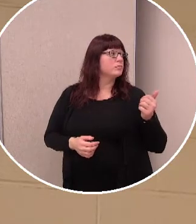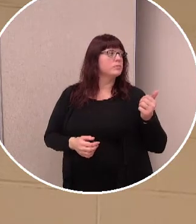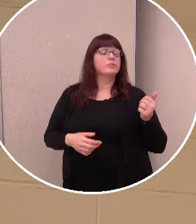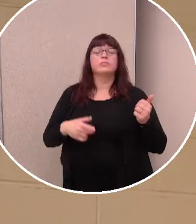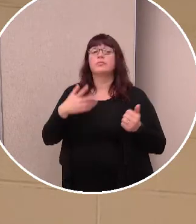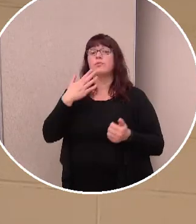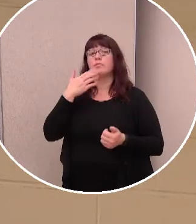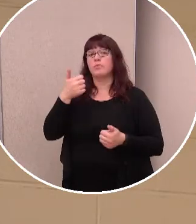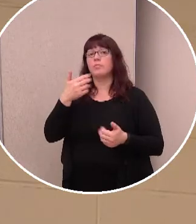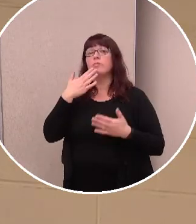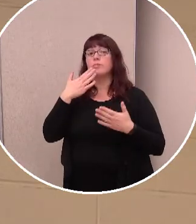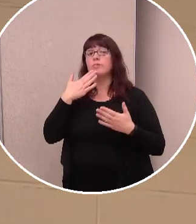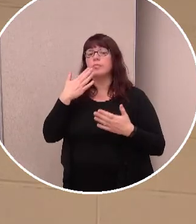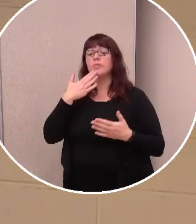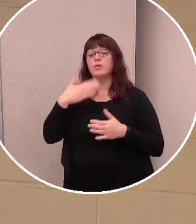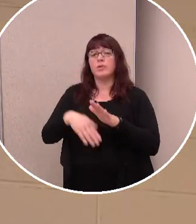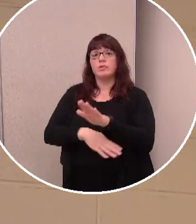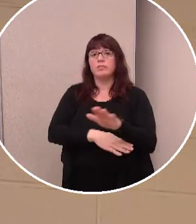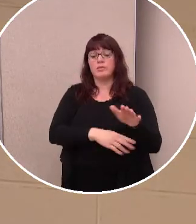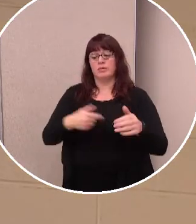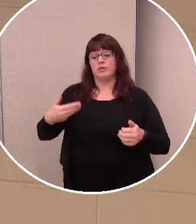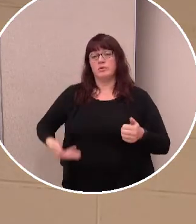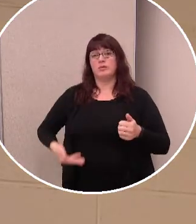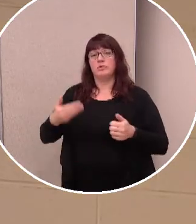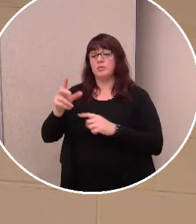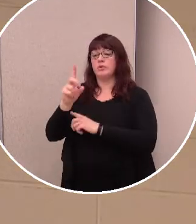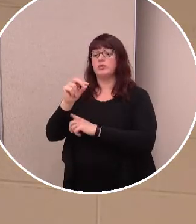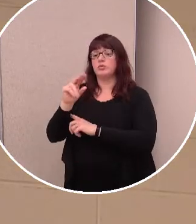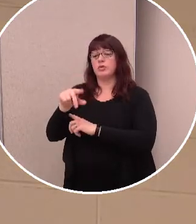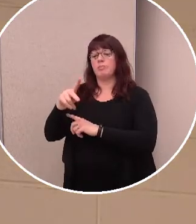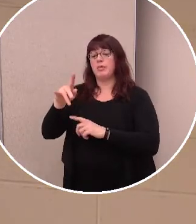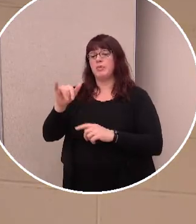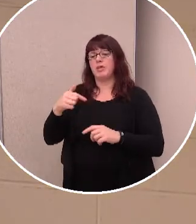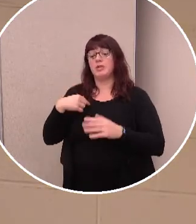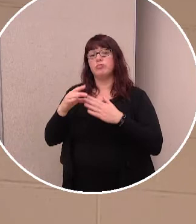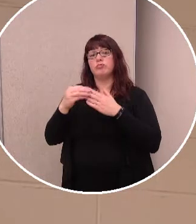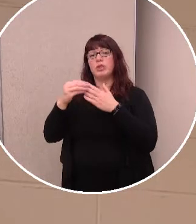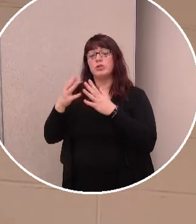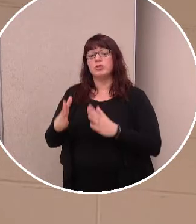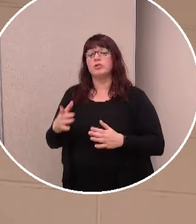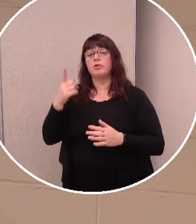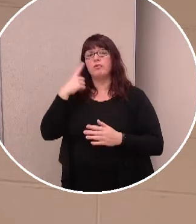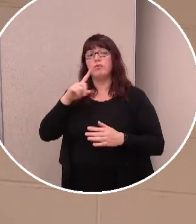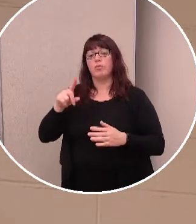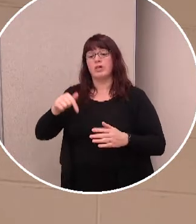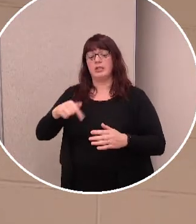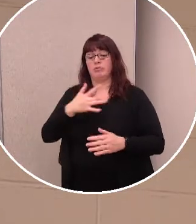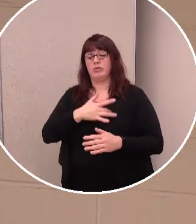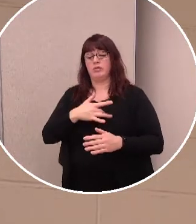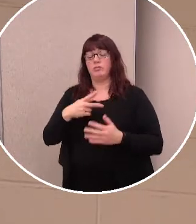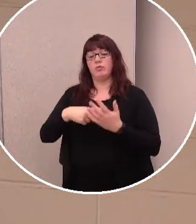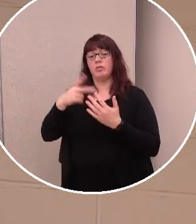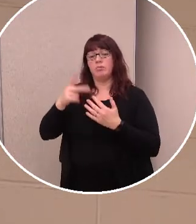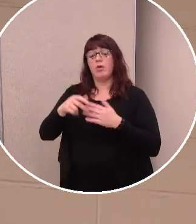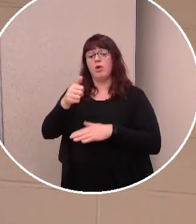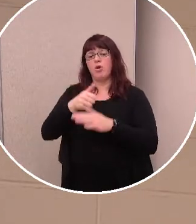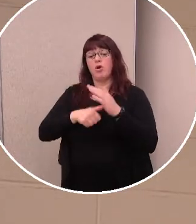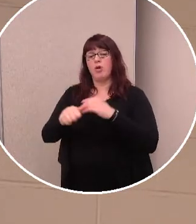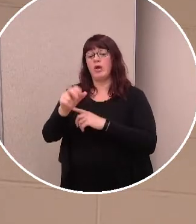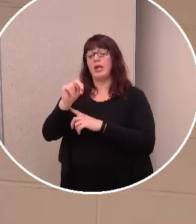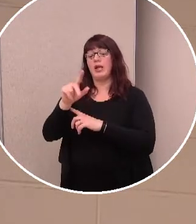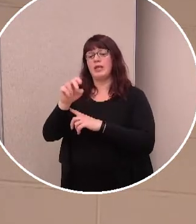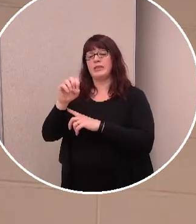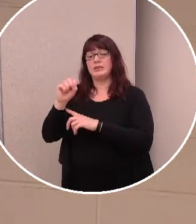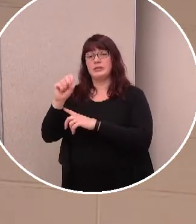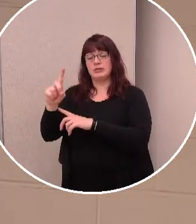Good afternoon, everybody. My name is Doug Pippi. I'm the Director of Educational Programs Provincial with the Newfoundland Labrador English School